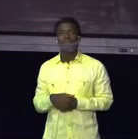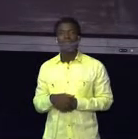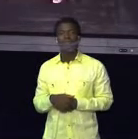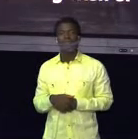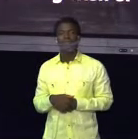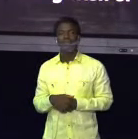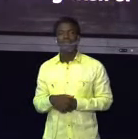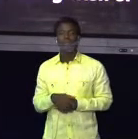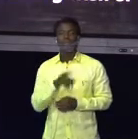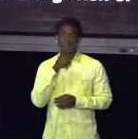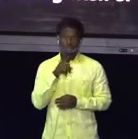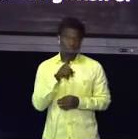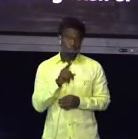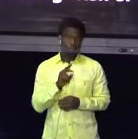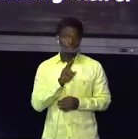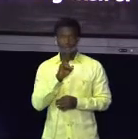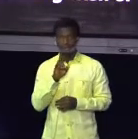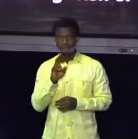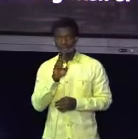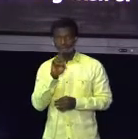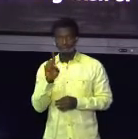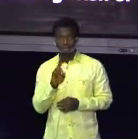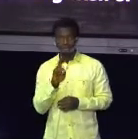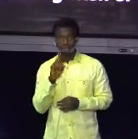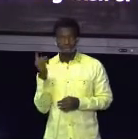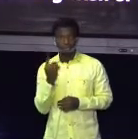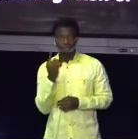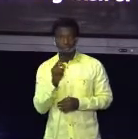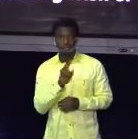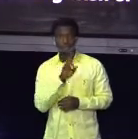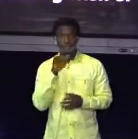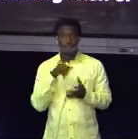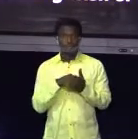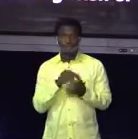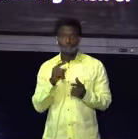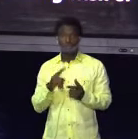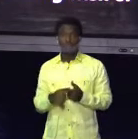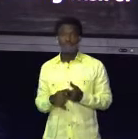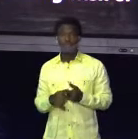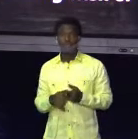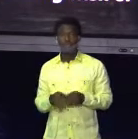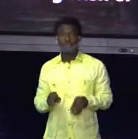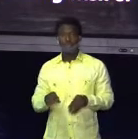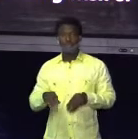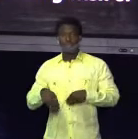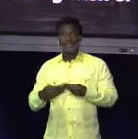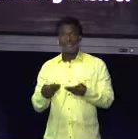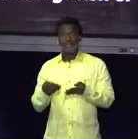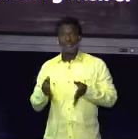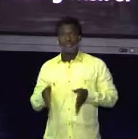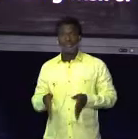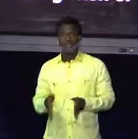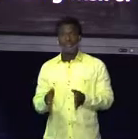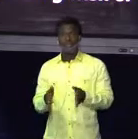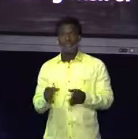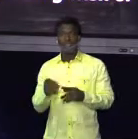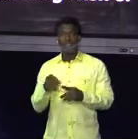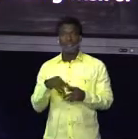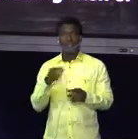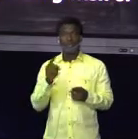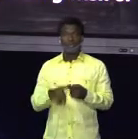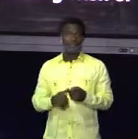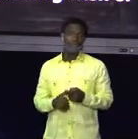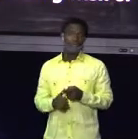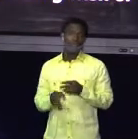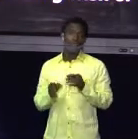pen? You also use it to give permission. You use the word may to give permission or